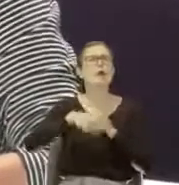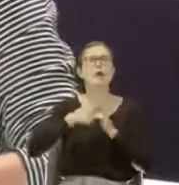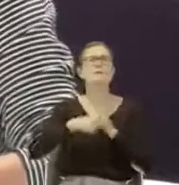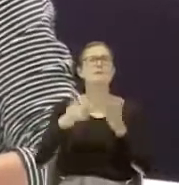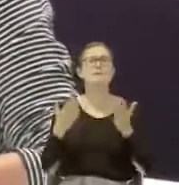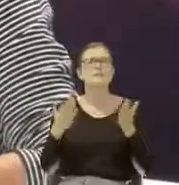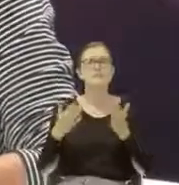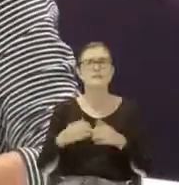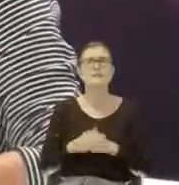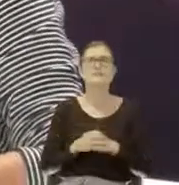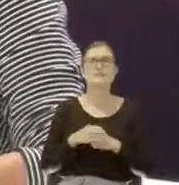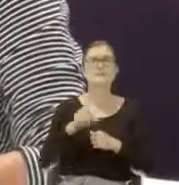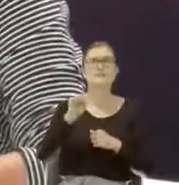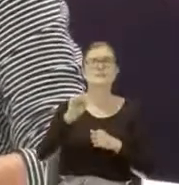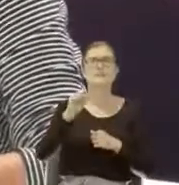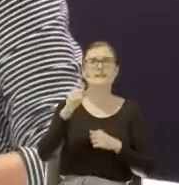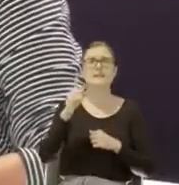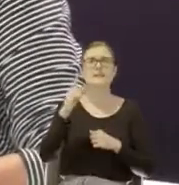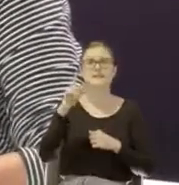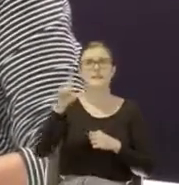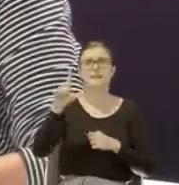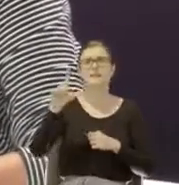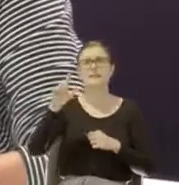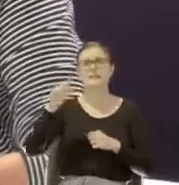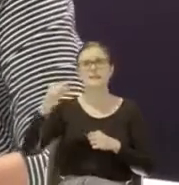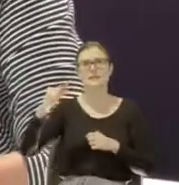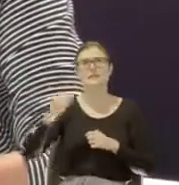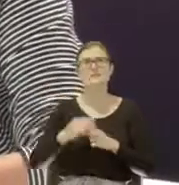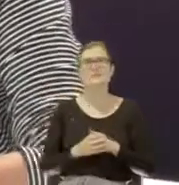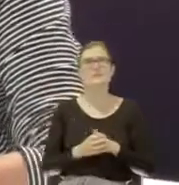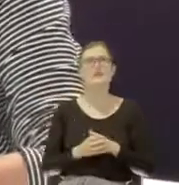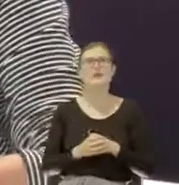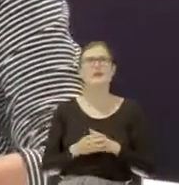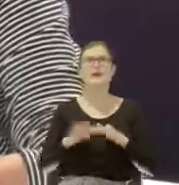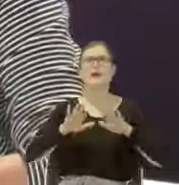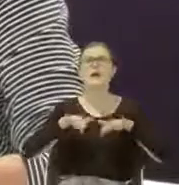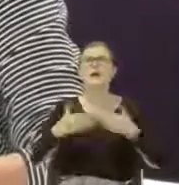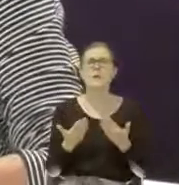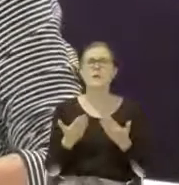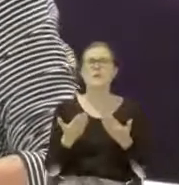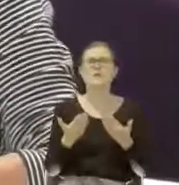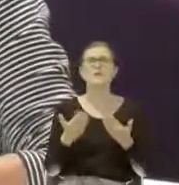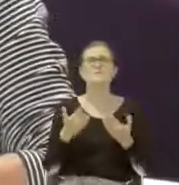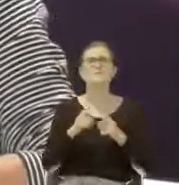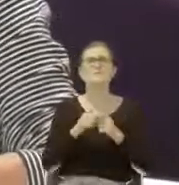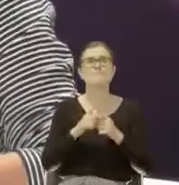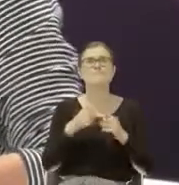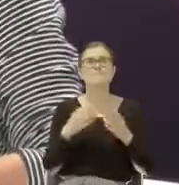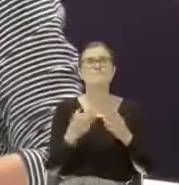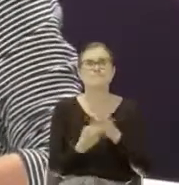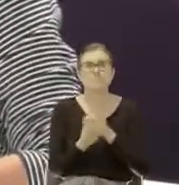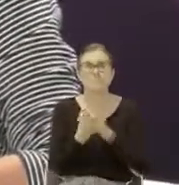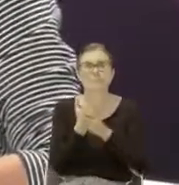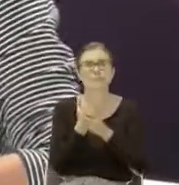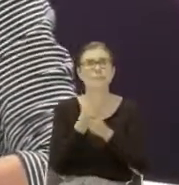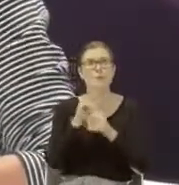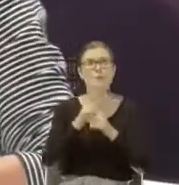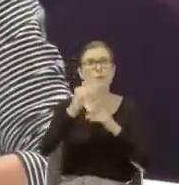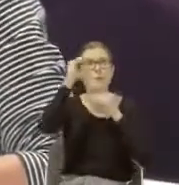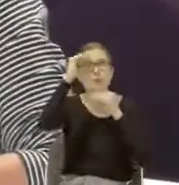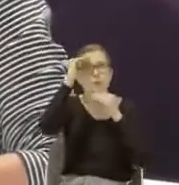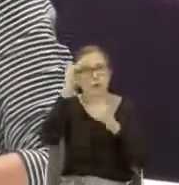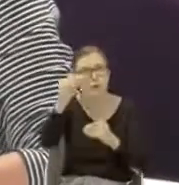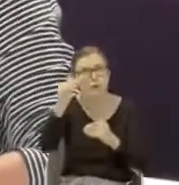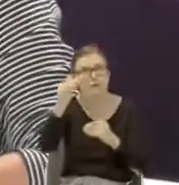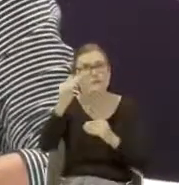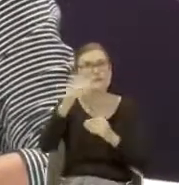What could be more important to you as mayors to have trust in government? We need you to help us